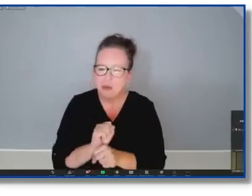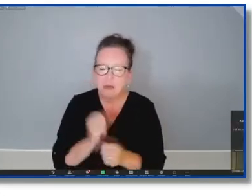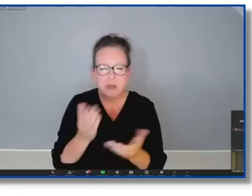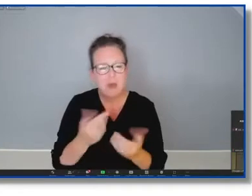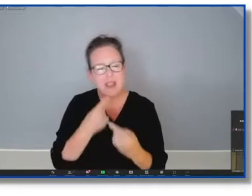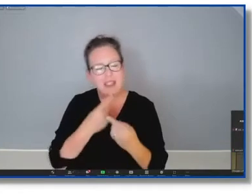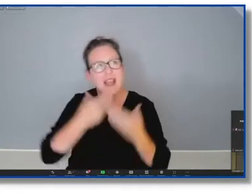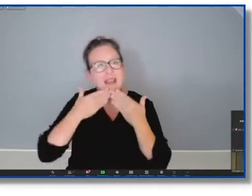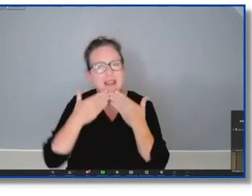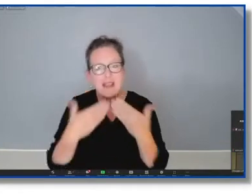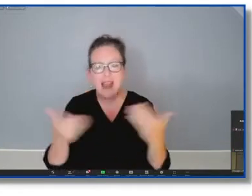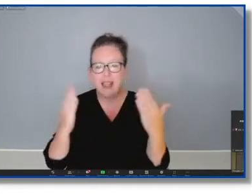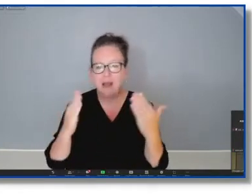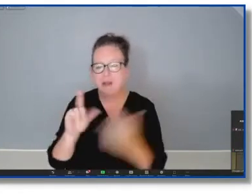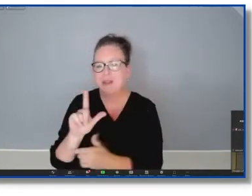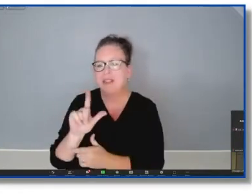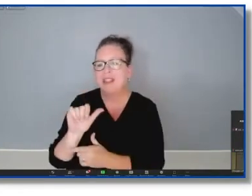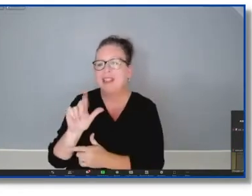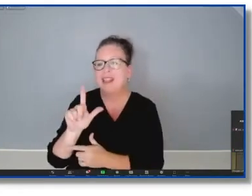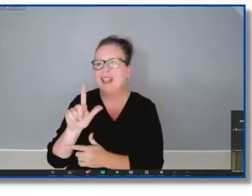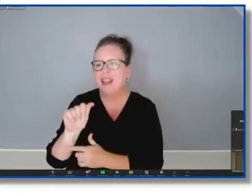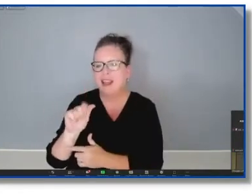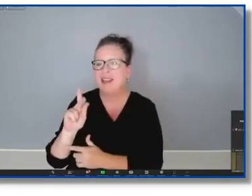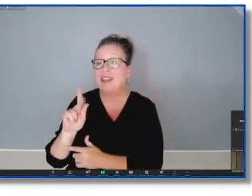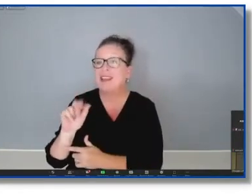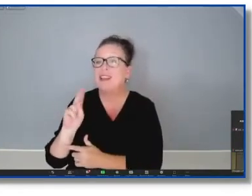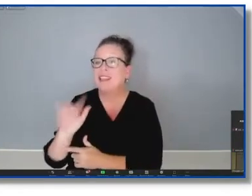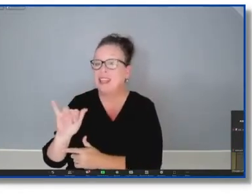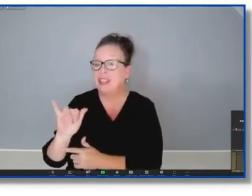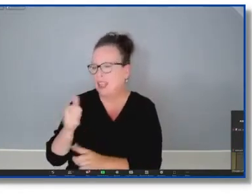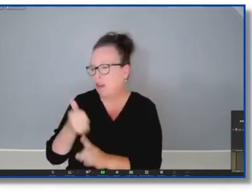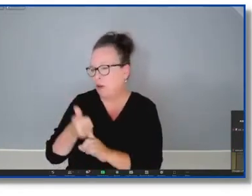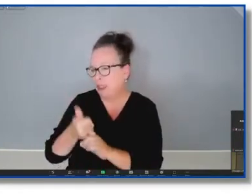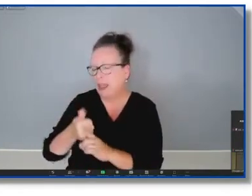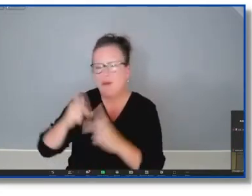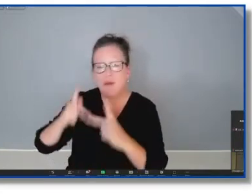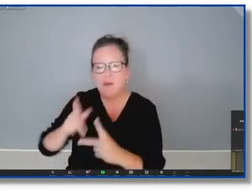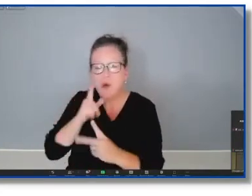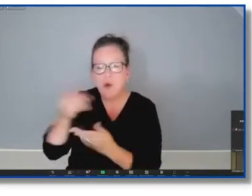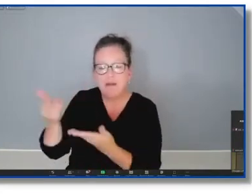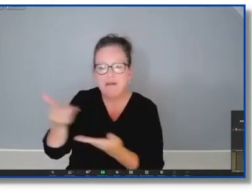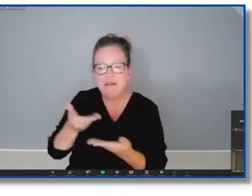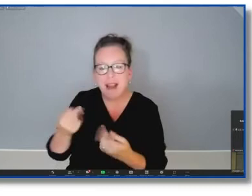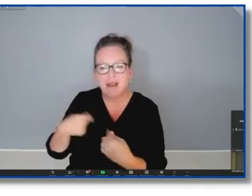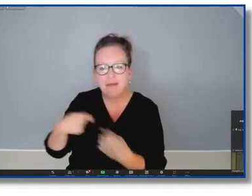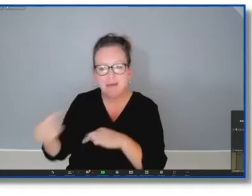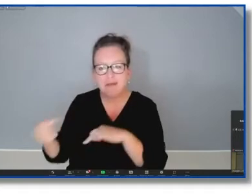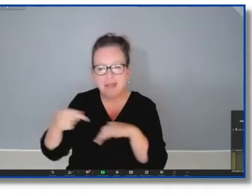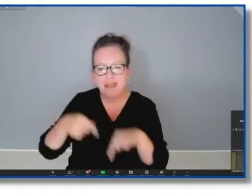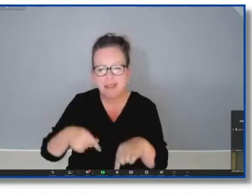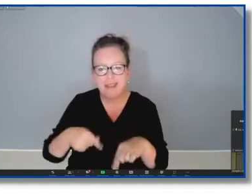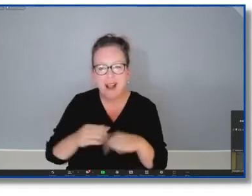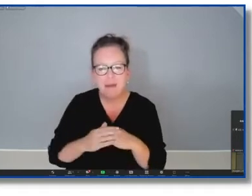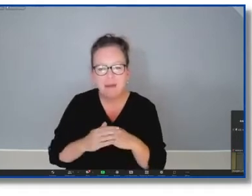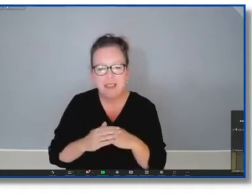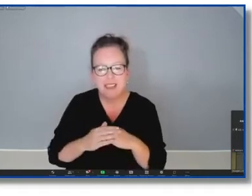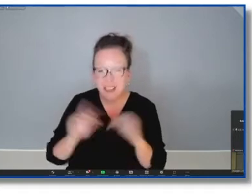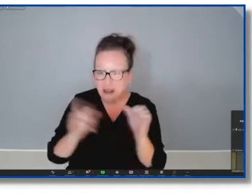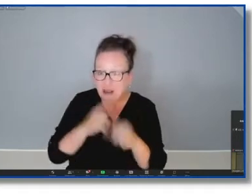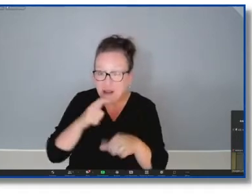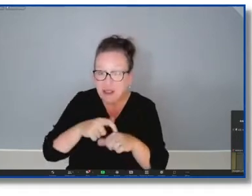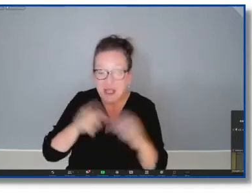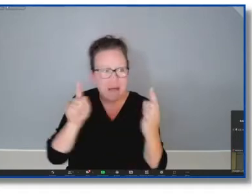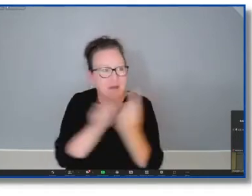thank you to Lila Kinney, who is here, and who was the person who invited me to first come here to meet